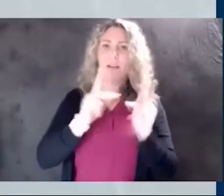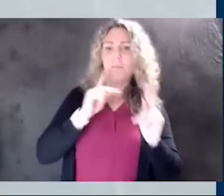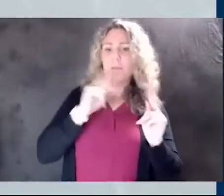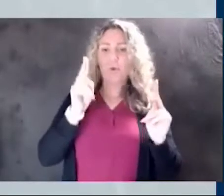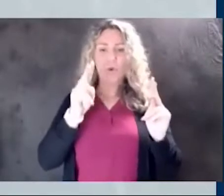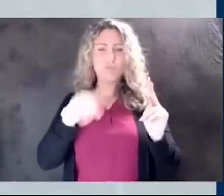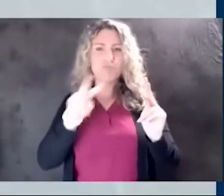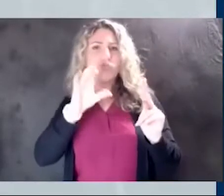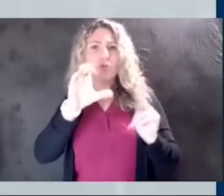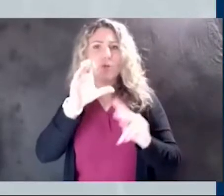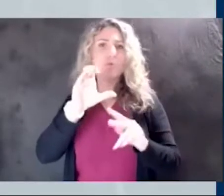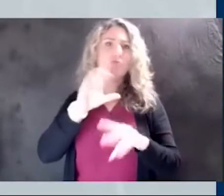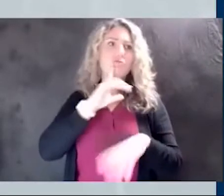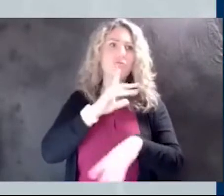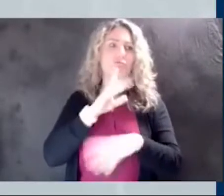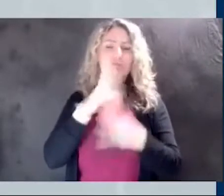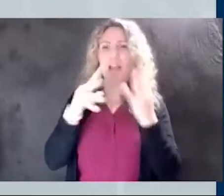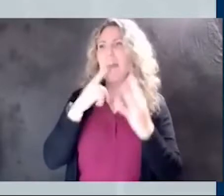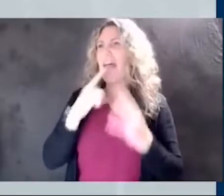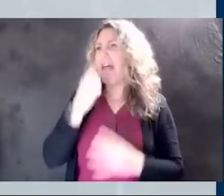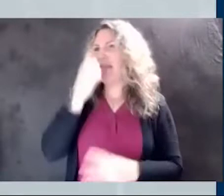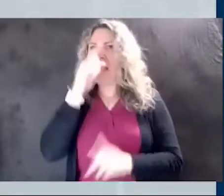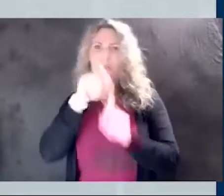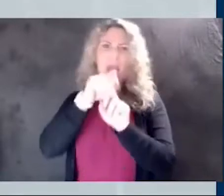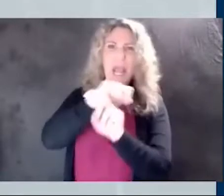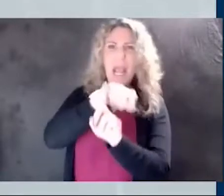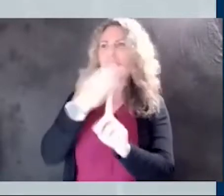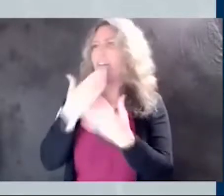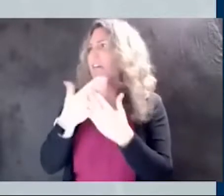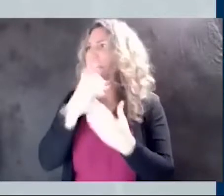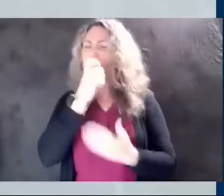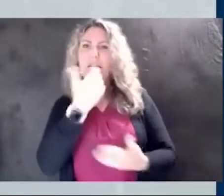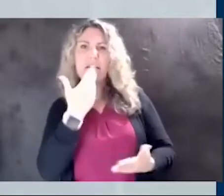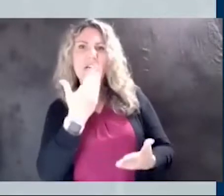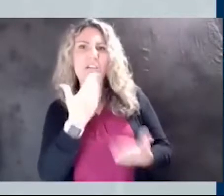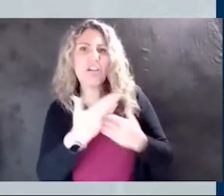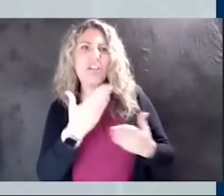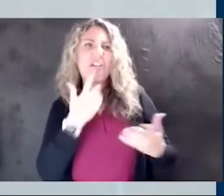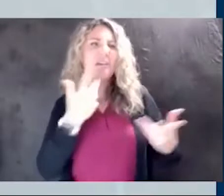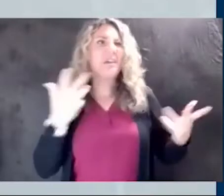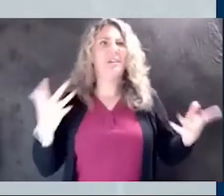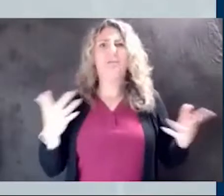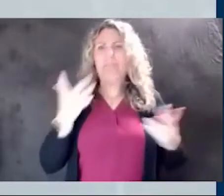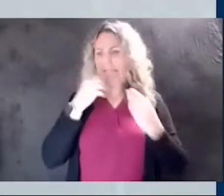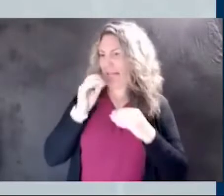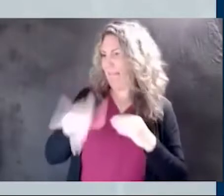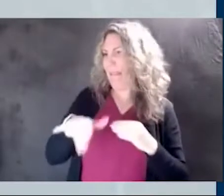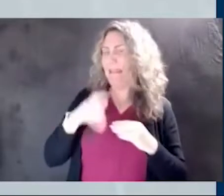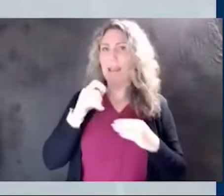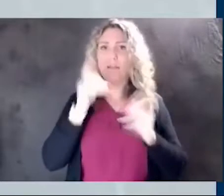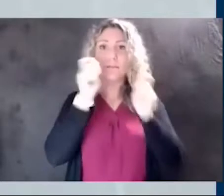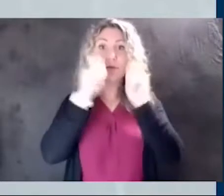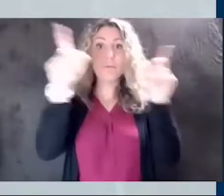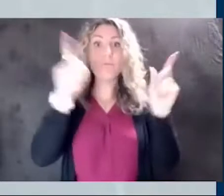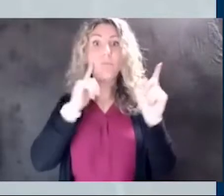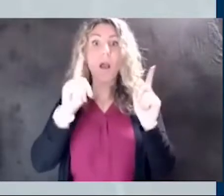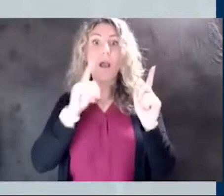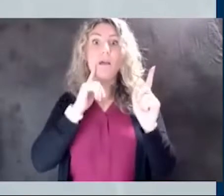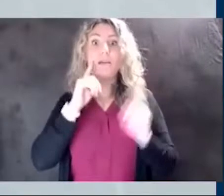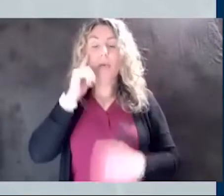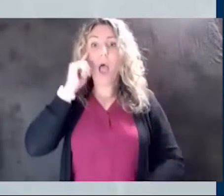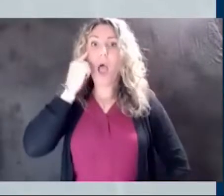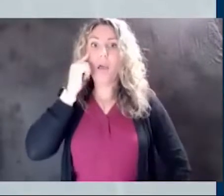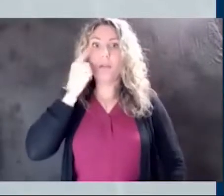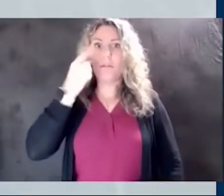thought a banana was good, or I thought it wasn't good, and am I supposed to eat this? I think we were like surprised that onions had such a high carb, and I eat those all the time.